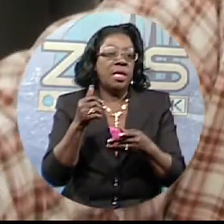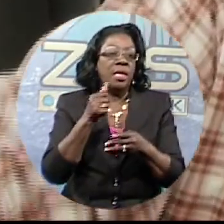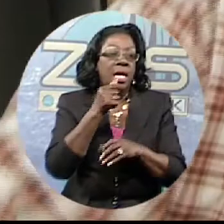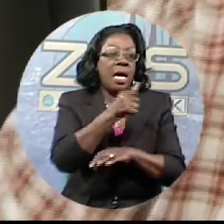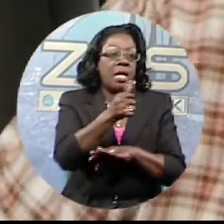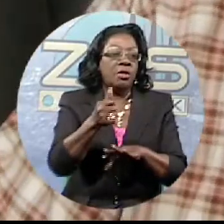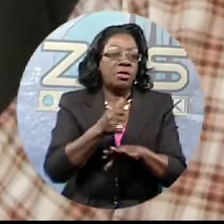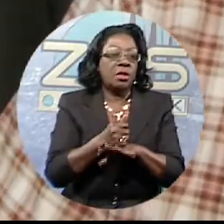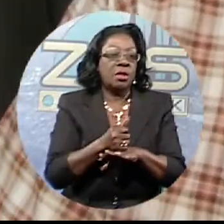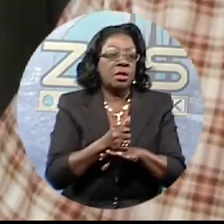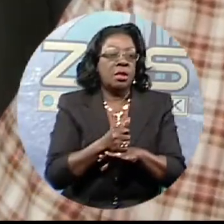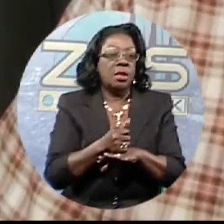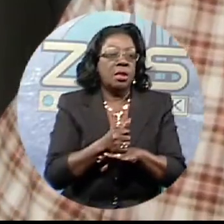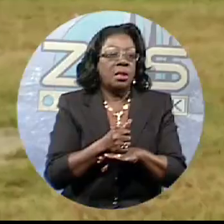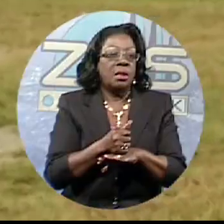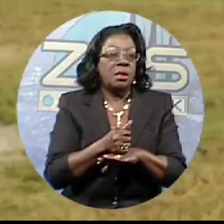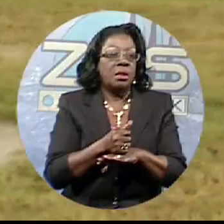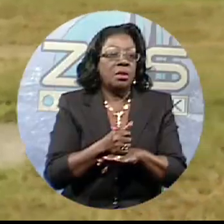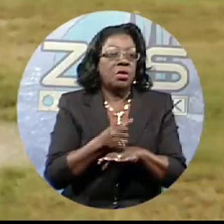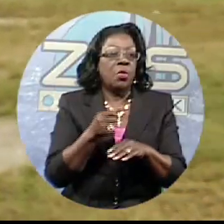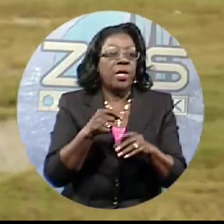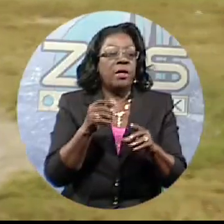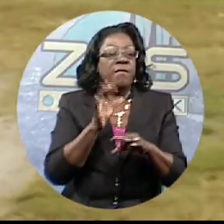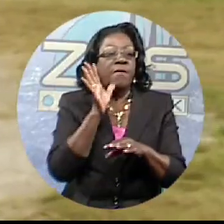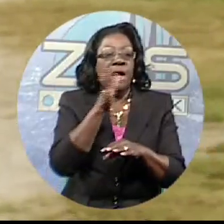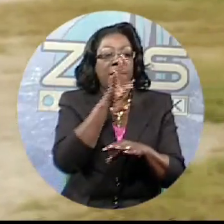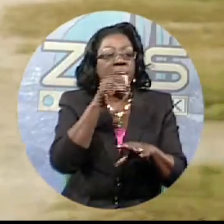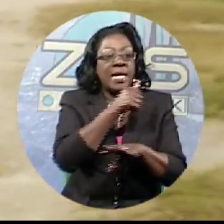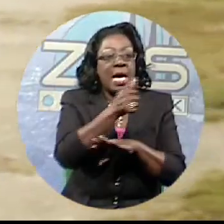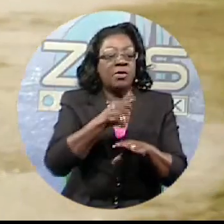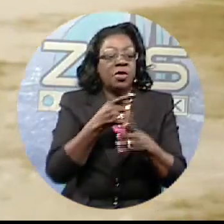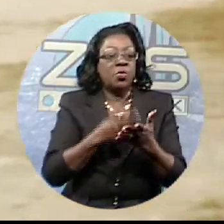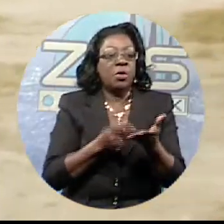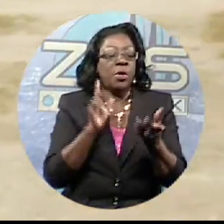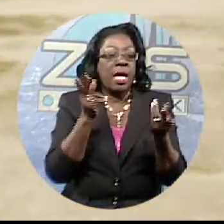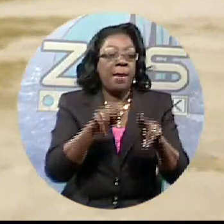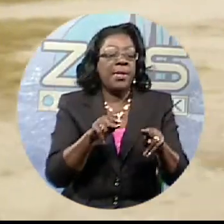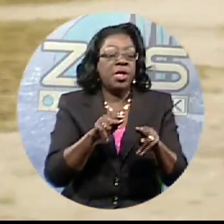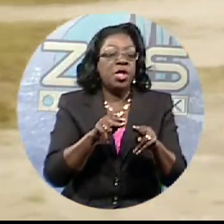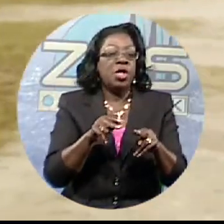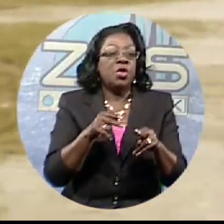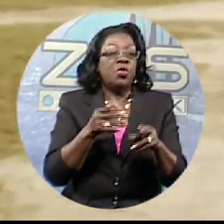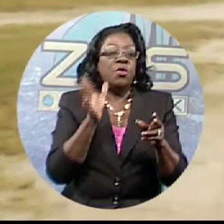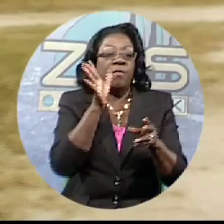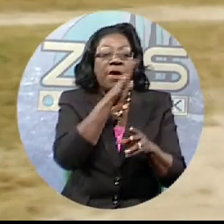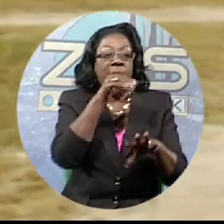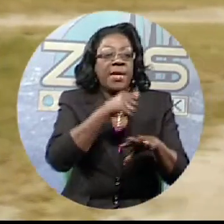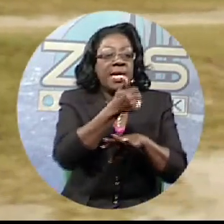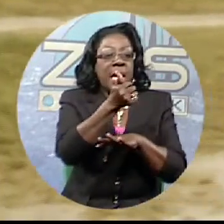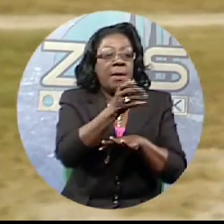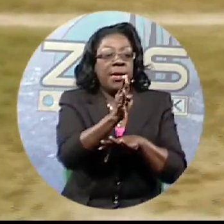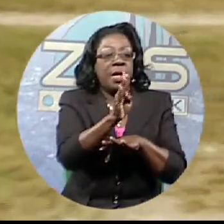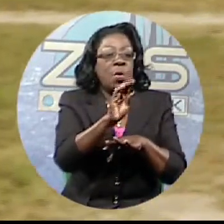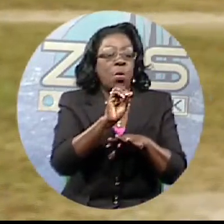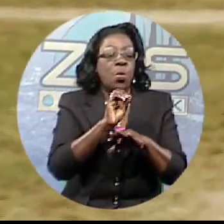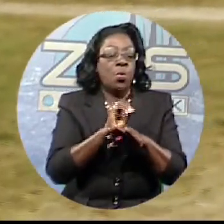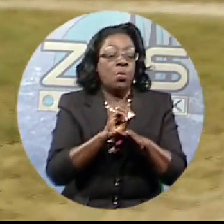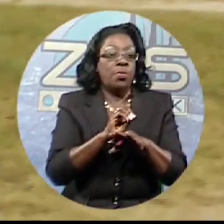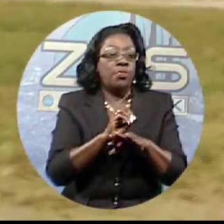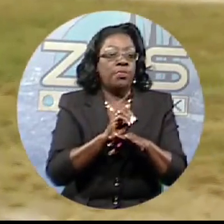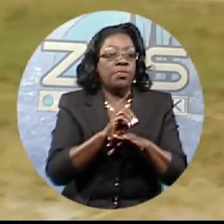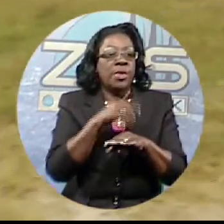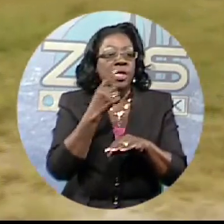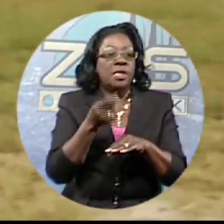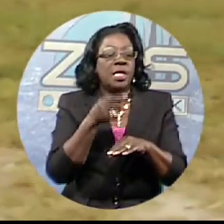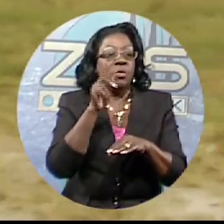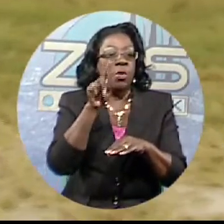people grow that stuff, what are they going to do with it? He says farmers will be discouraged if protections are not in place. Abaco Big Bird produces 1.5